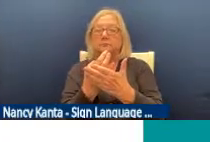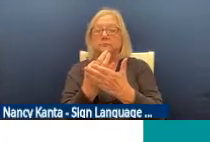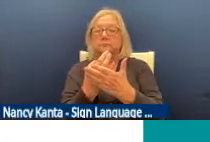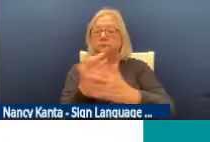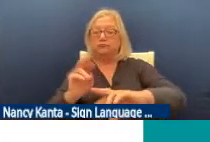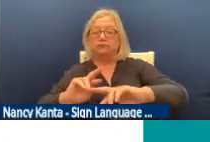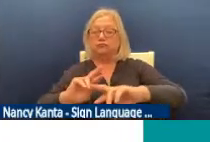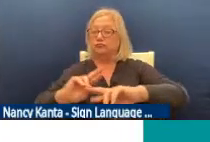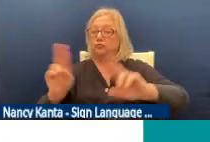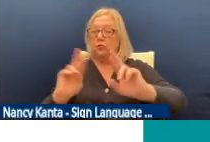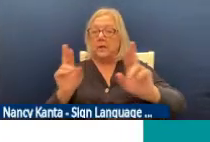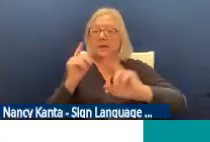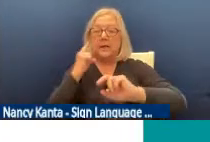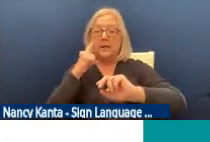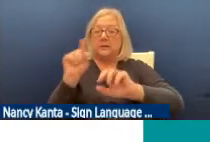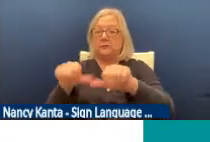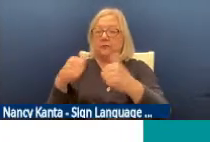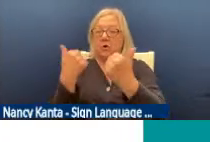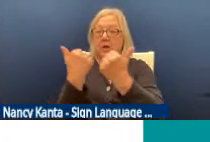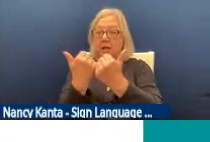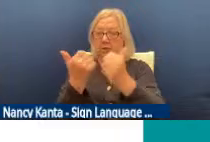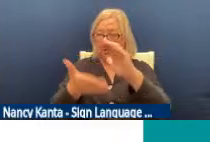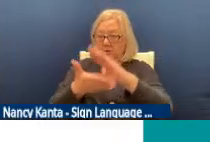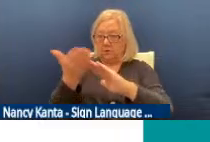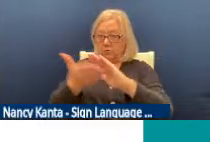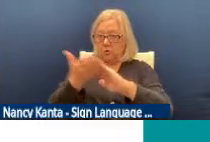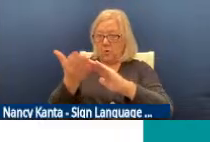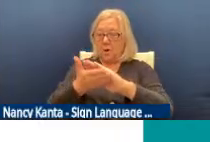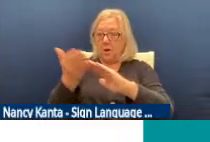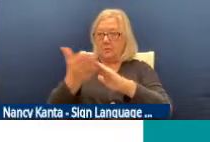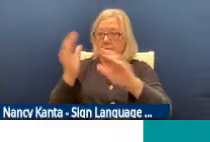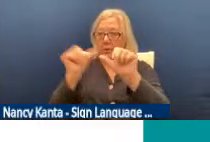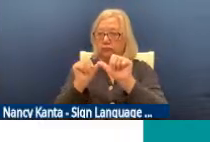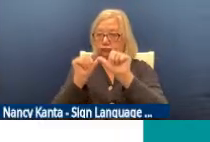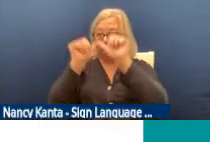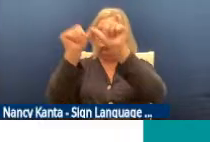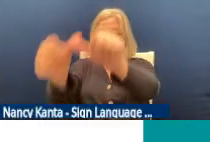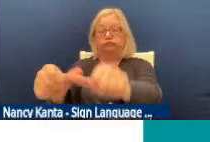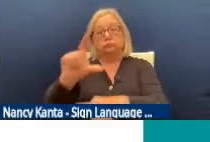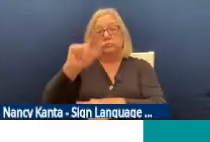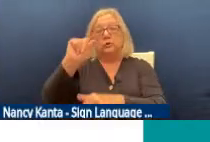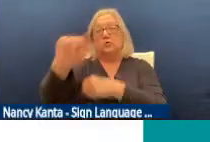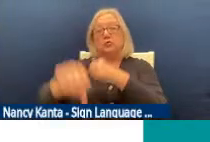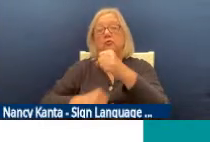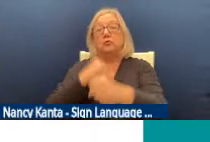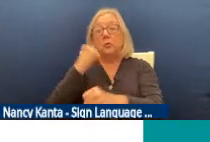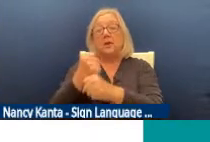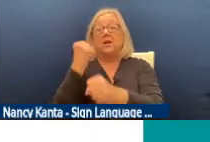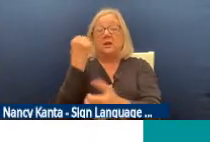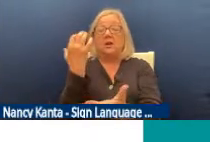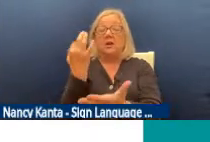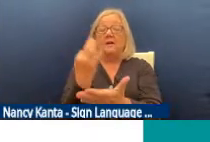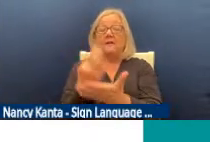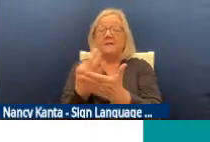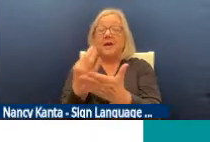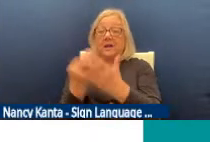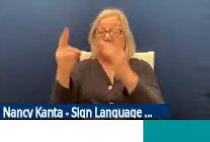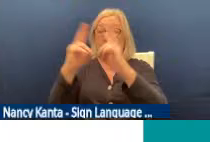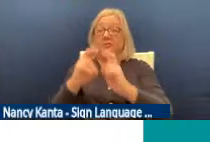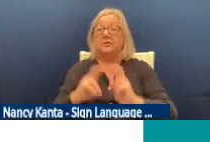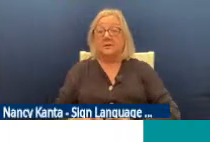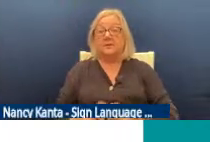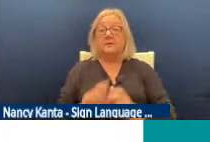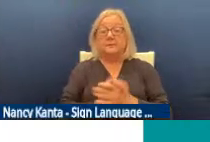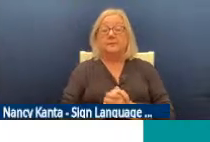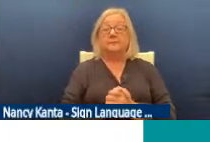readiness of the agencies to operate this over the long haul, which is a 20-year kind of financial assessment.